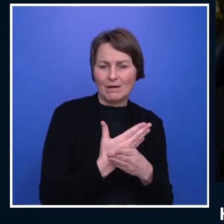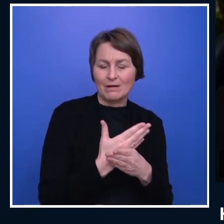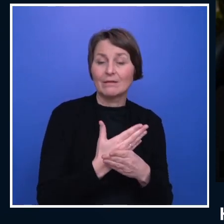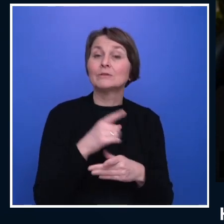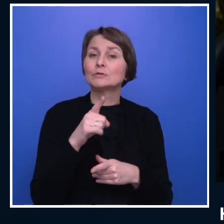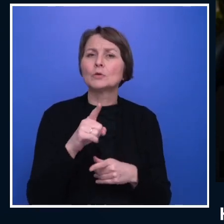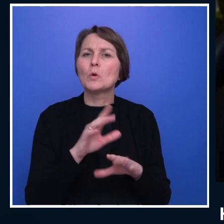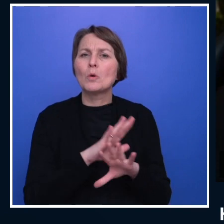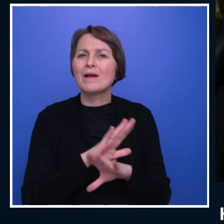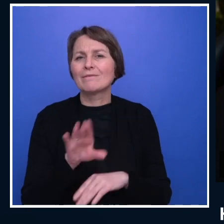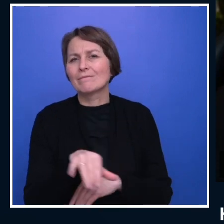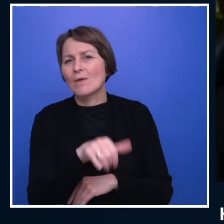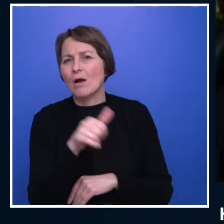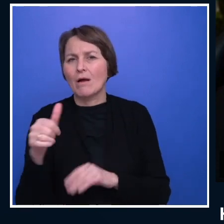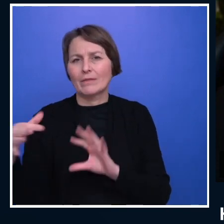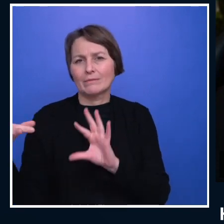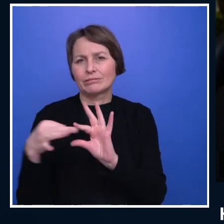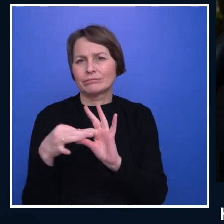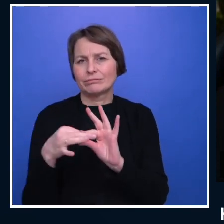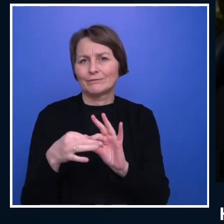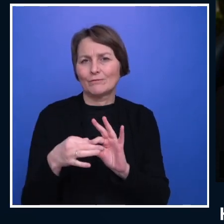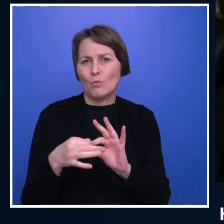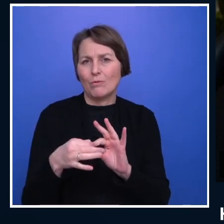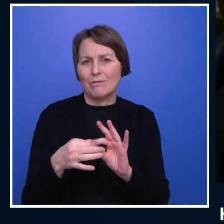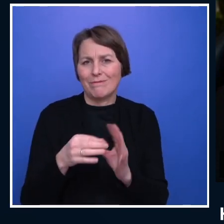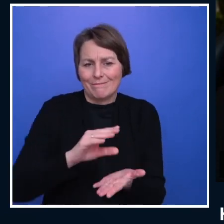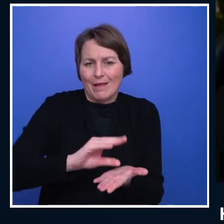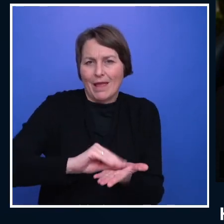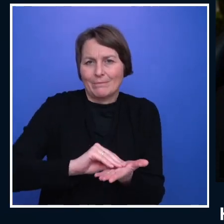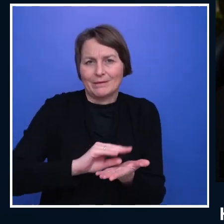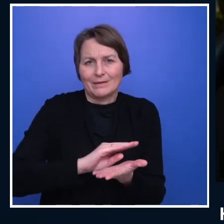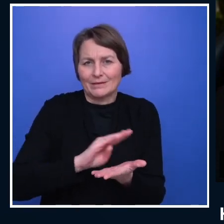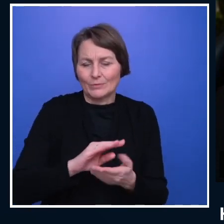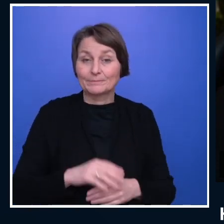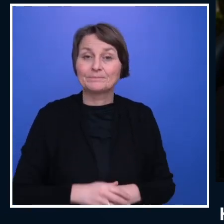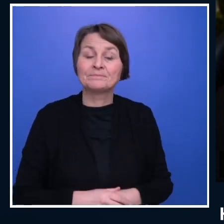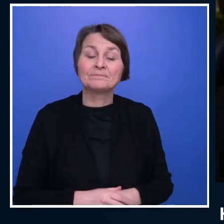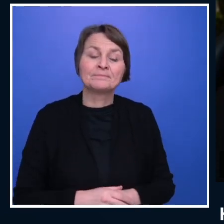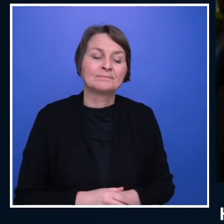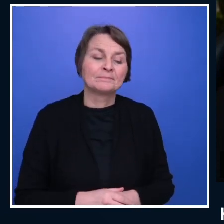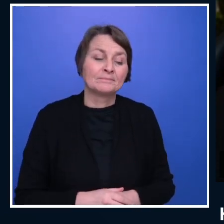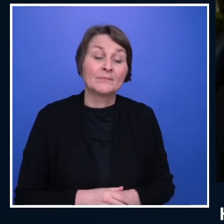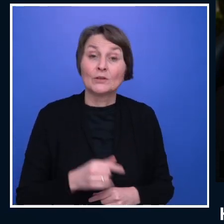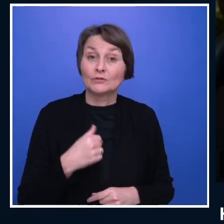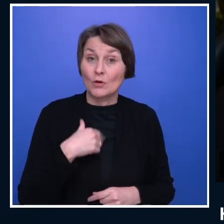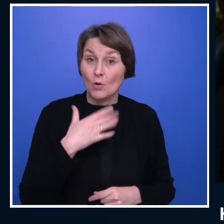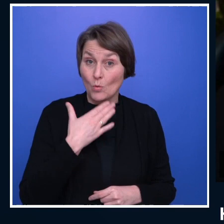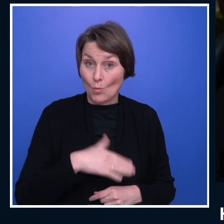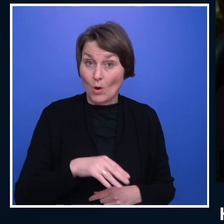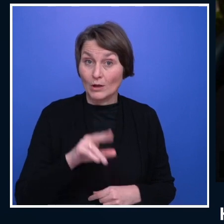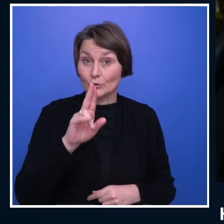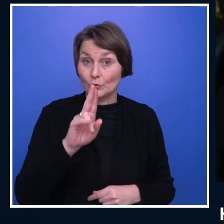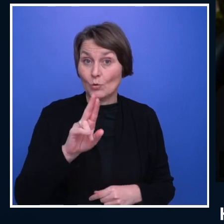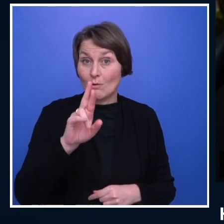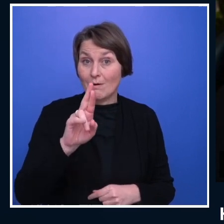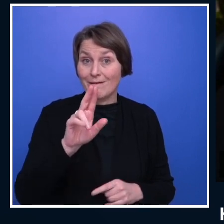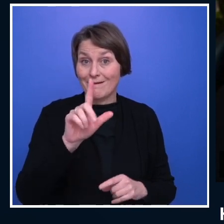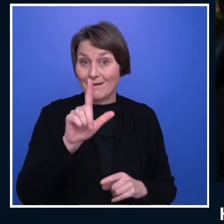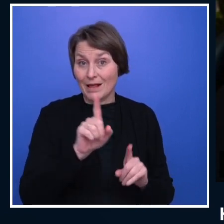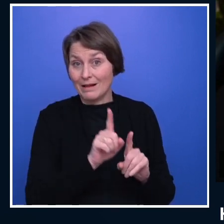Okay. So if you were to do a URL remap like that, that can happen at multiple